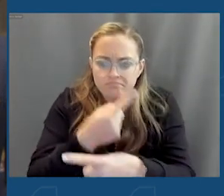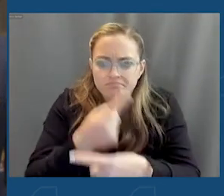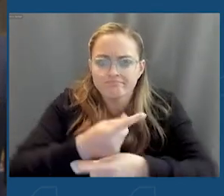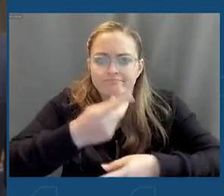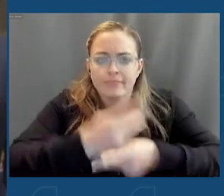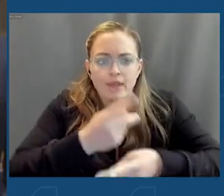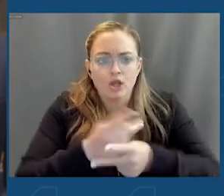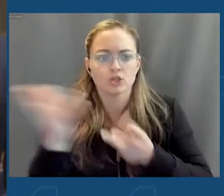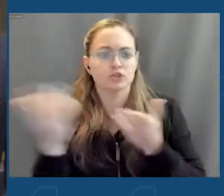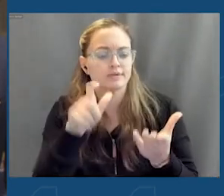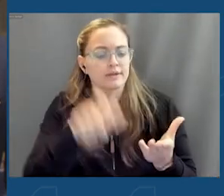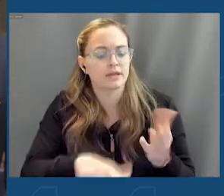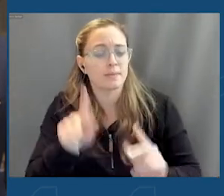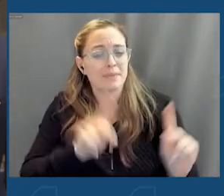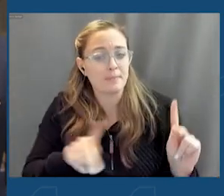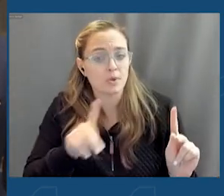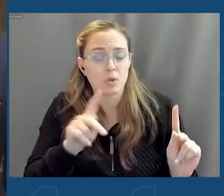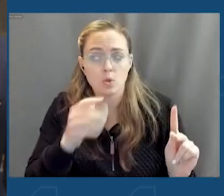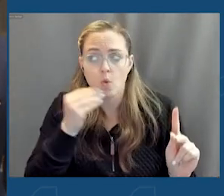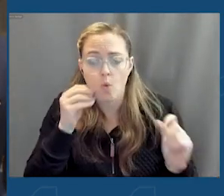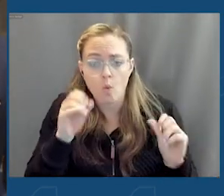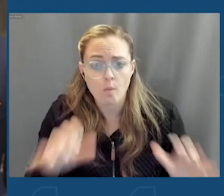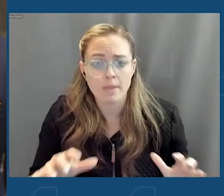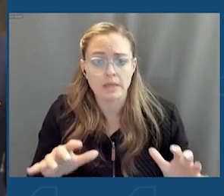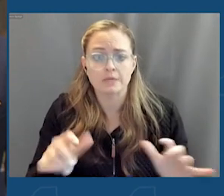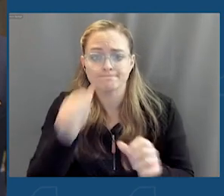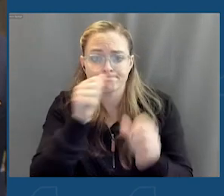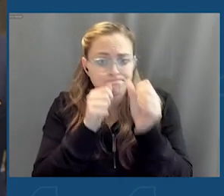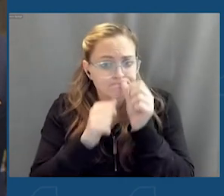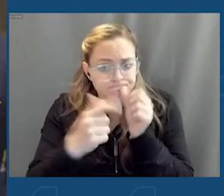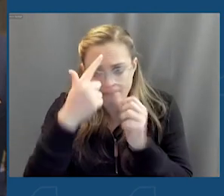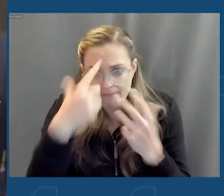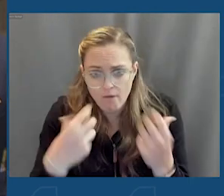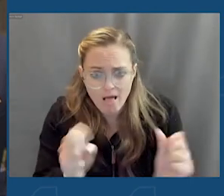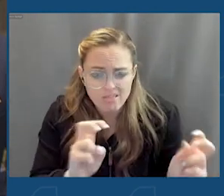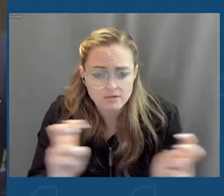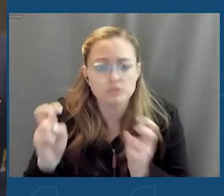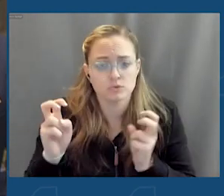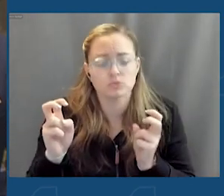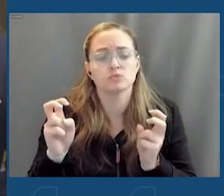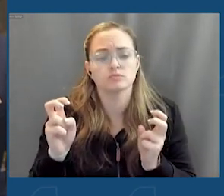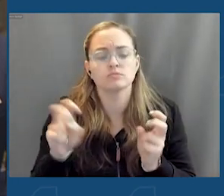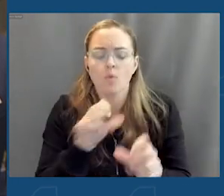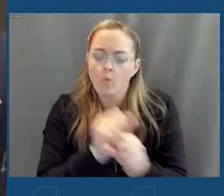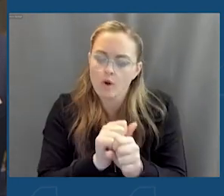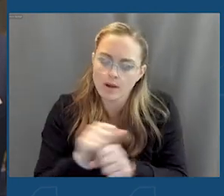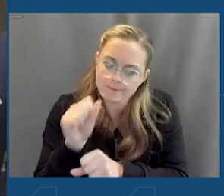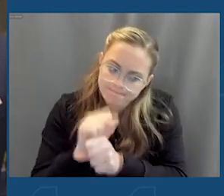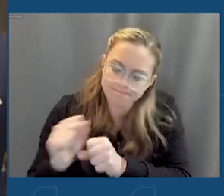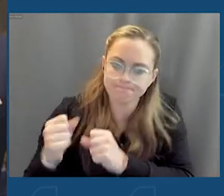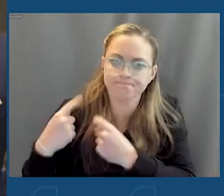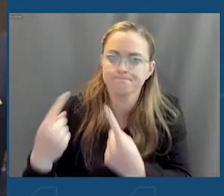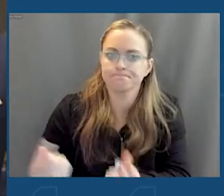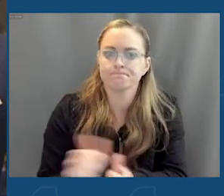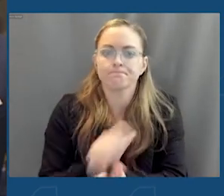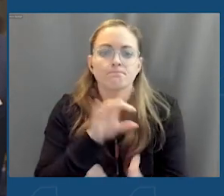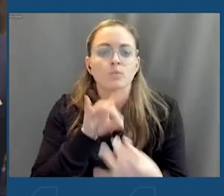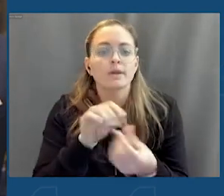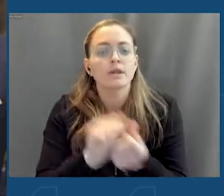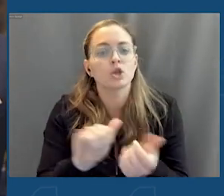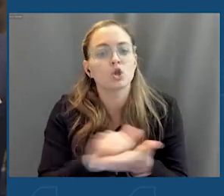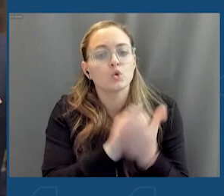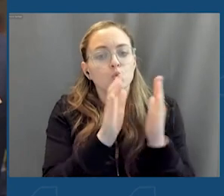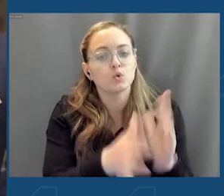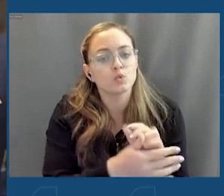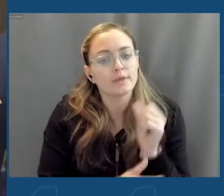need, basically the people who've been homeless or dealing with severe mental illness. So we have been working very hard on that, and also connecting those New Yorkers with